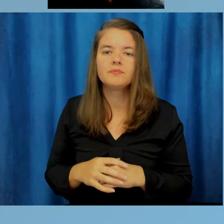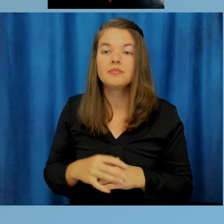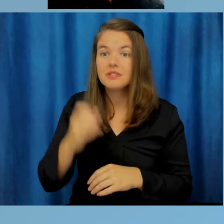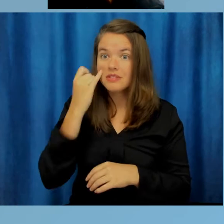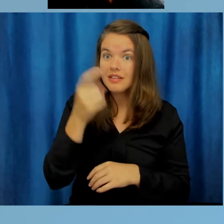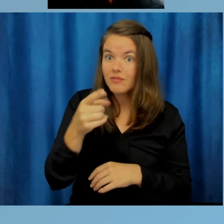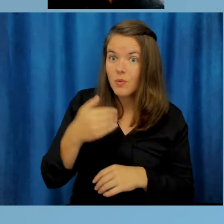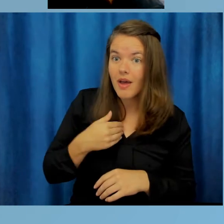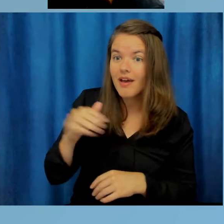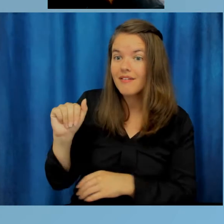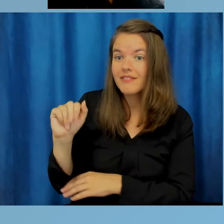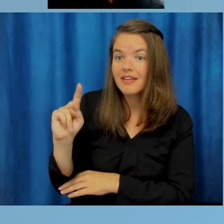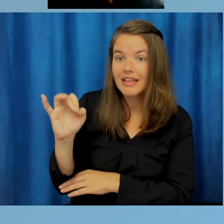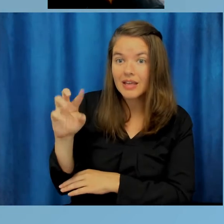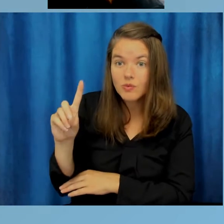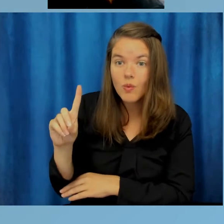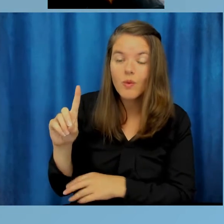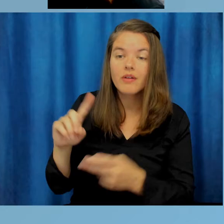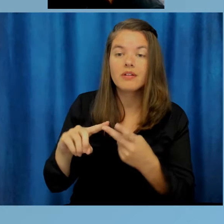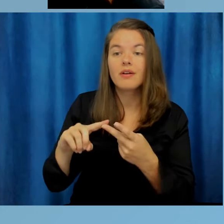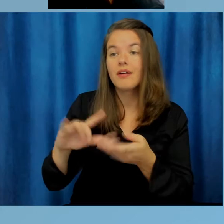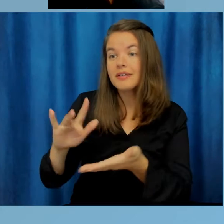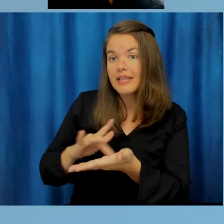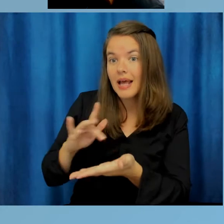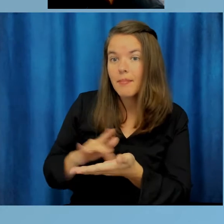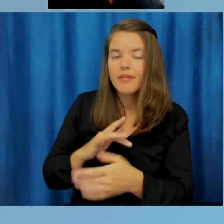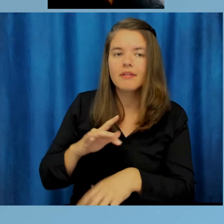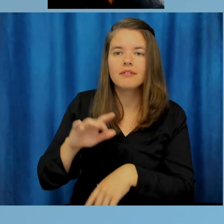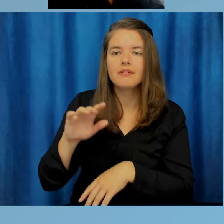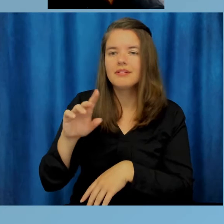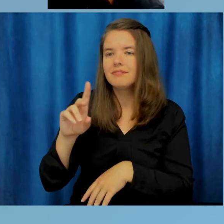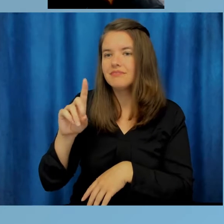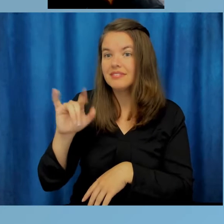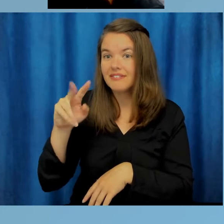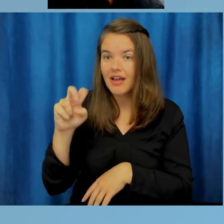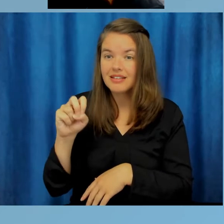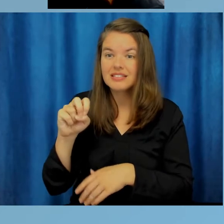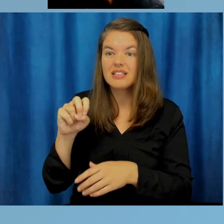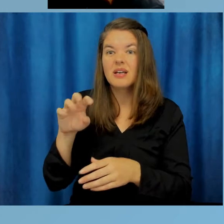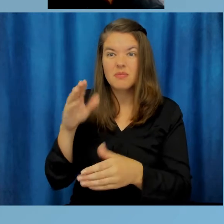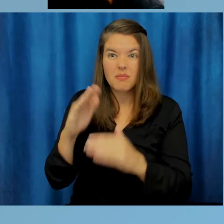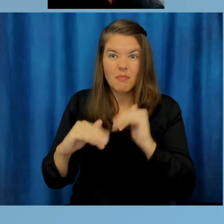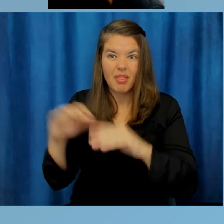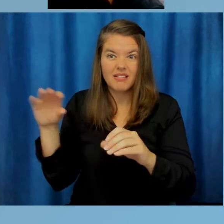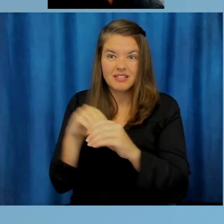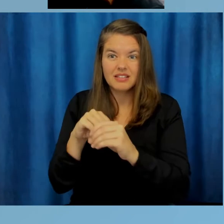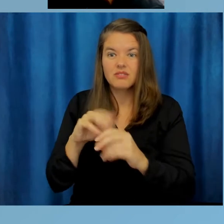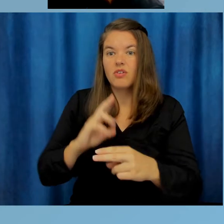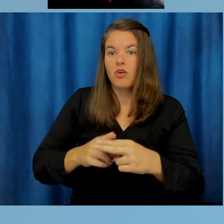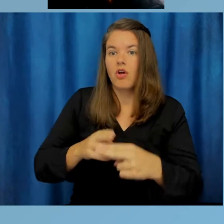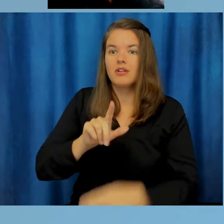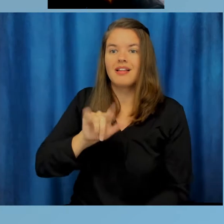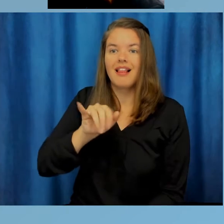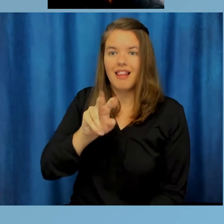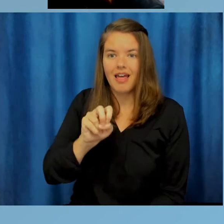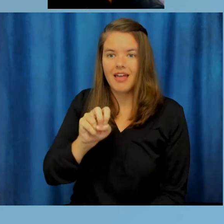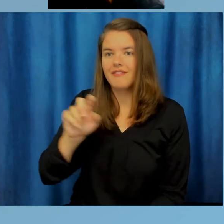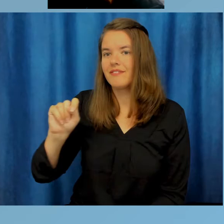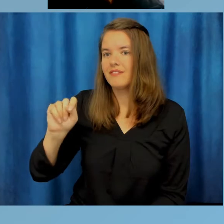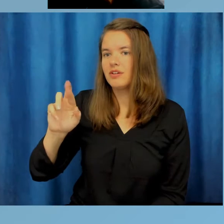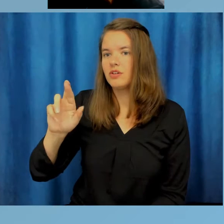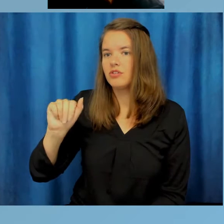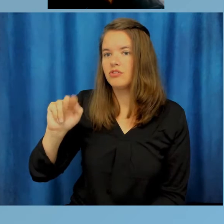Android tablet or device, there is a built-in transcription option called Live Transcribe, which